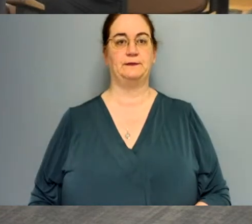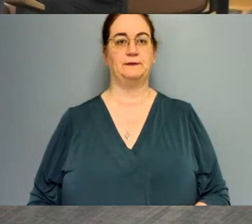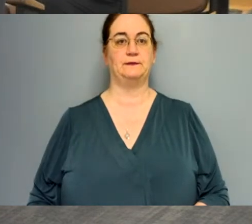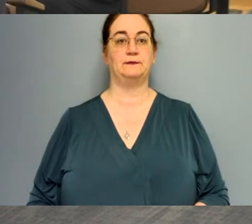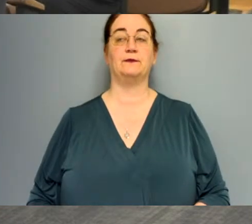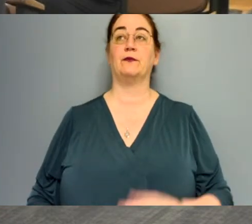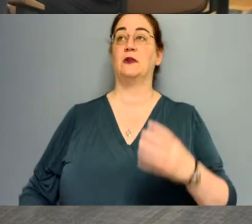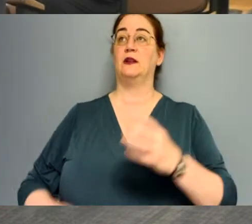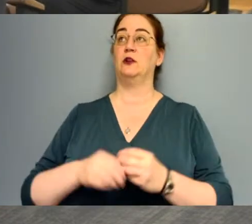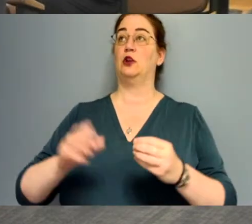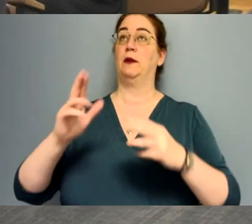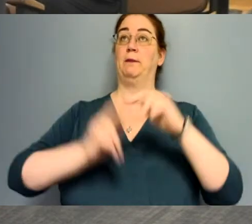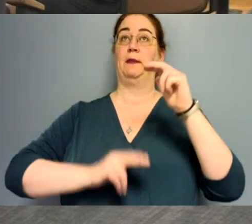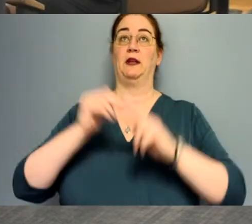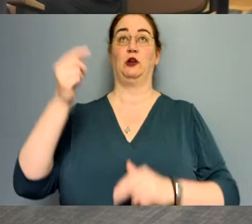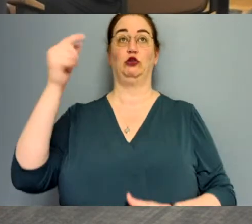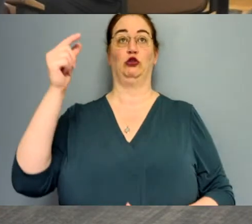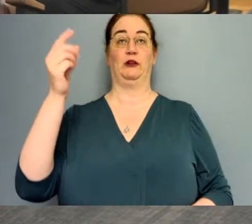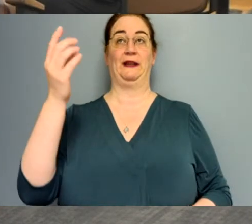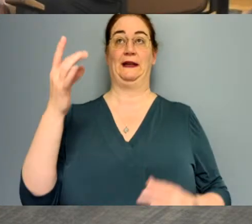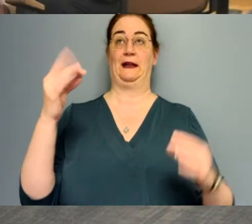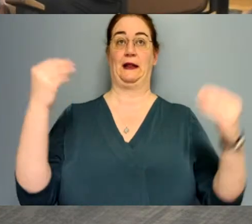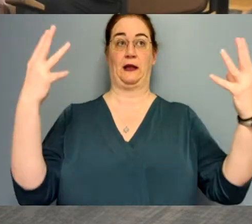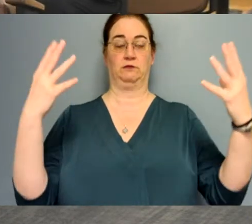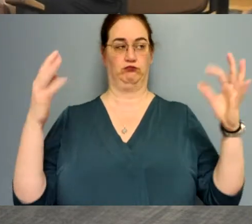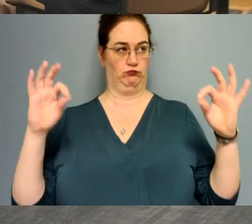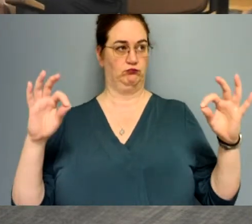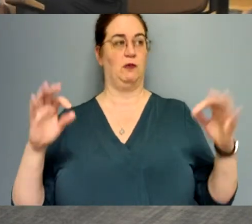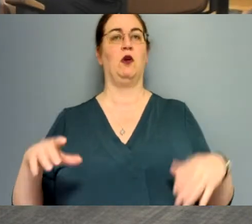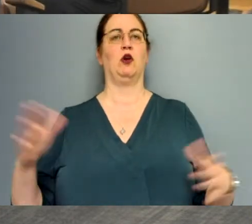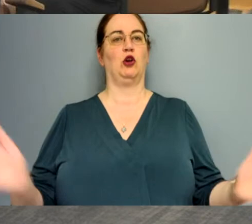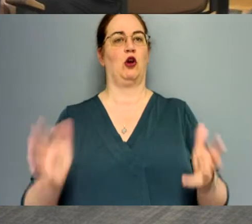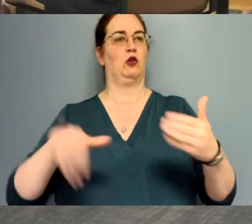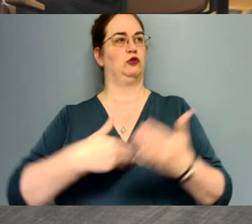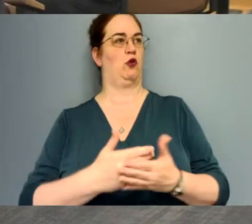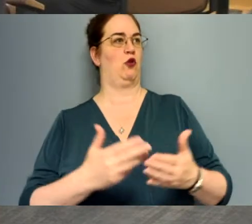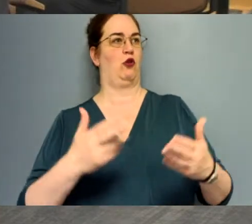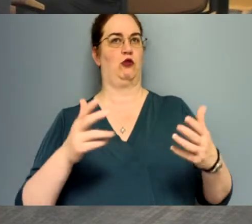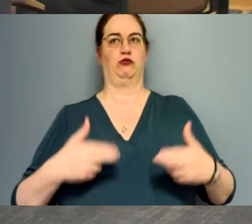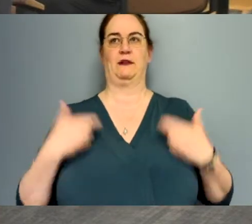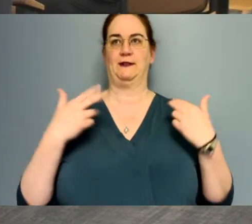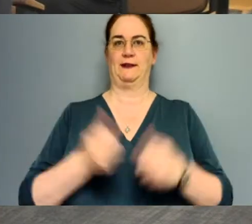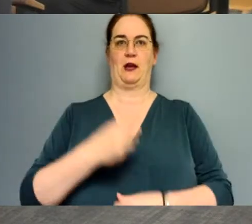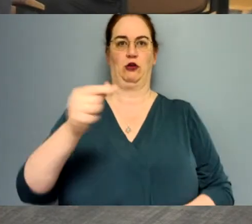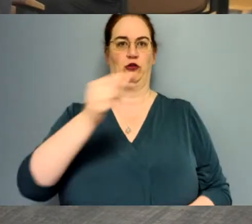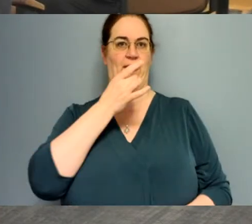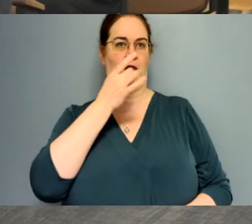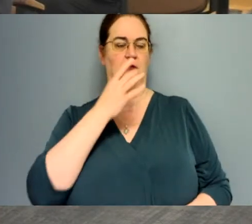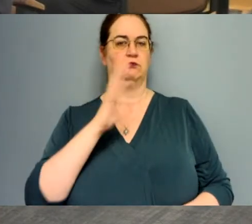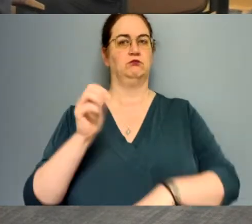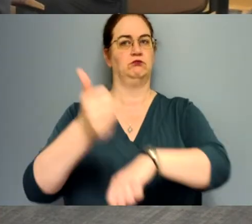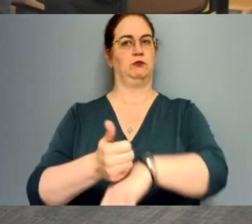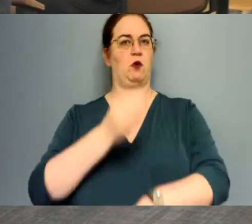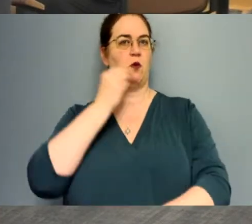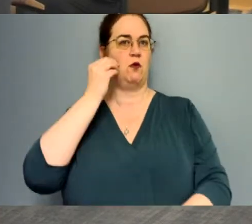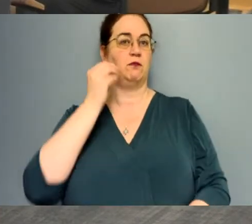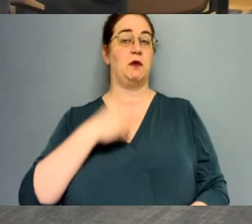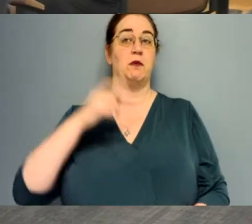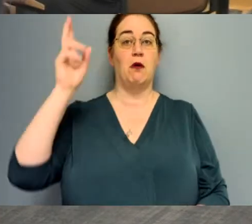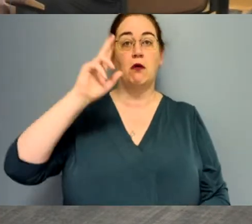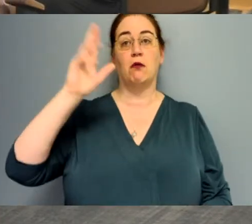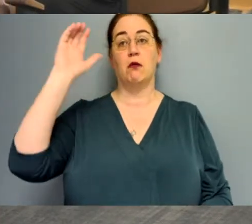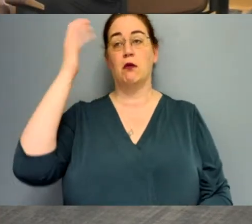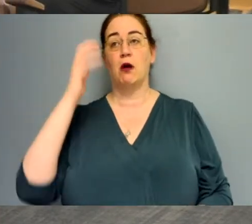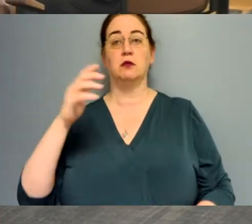the county buildings green, we encourage all residents to get a green light, put it outside of your home. Maybe you had an uncle, cousin,